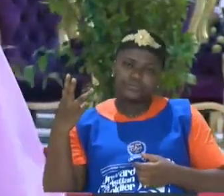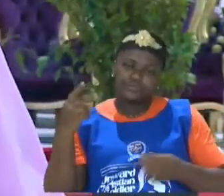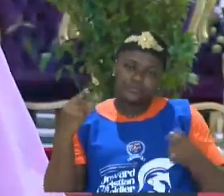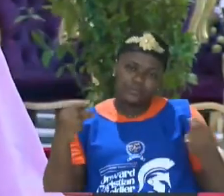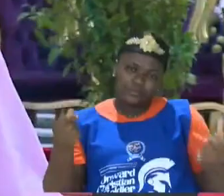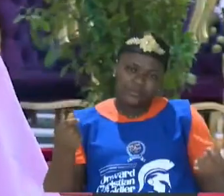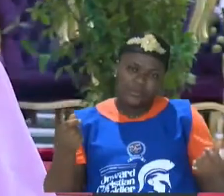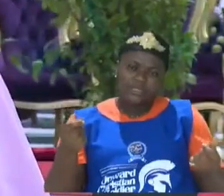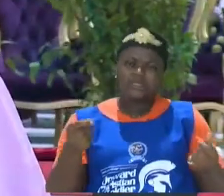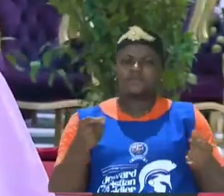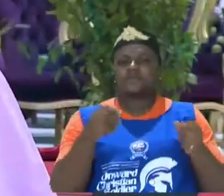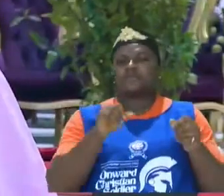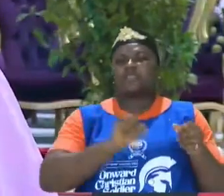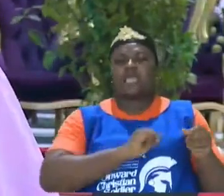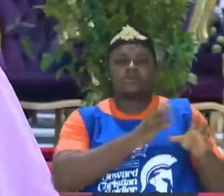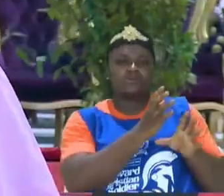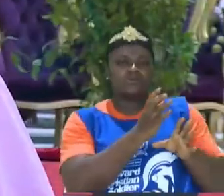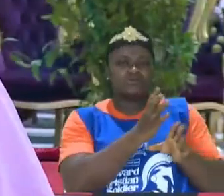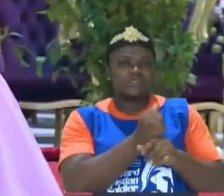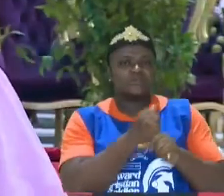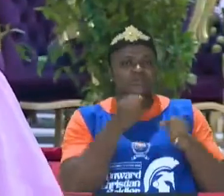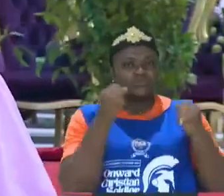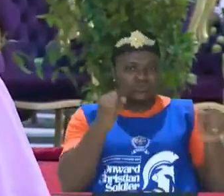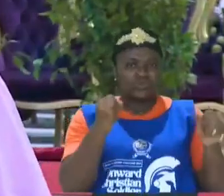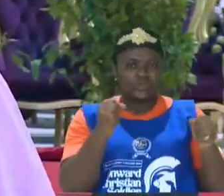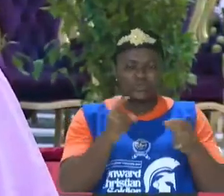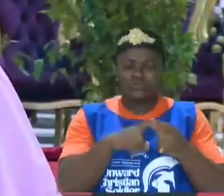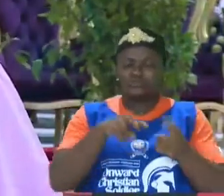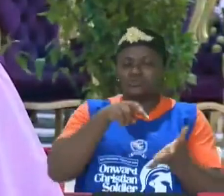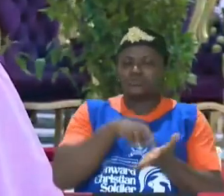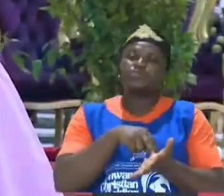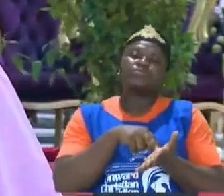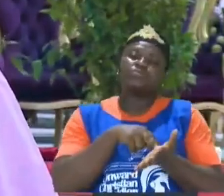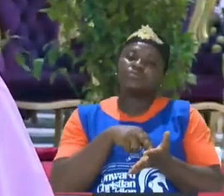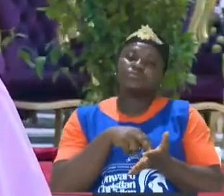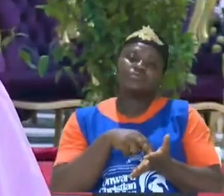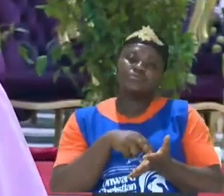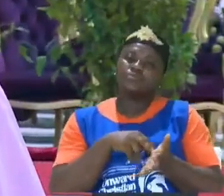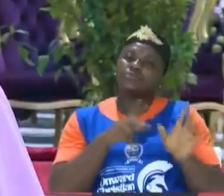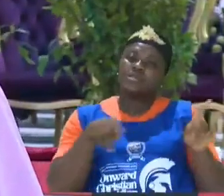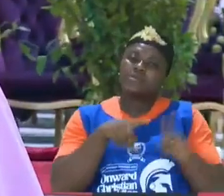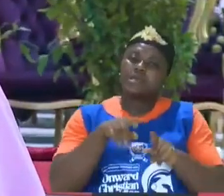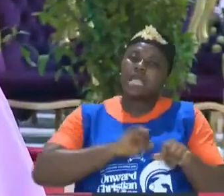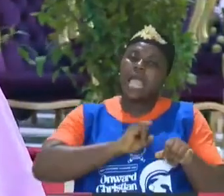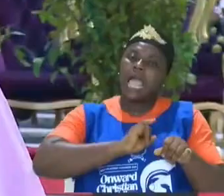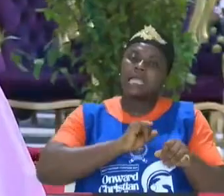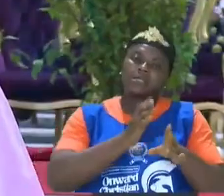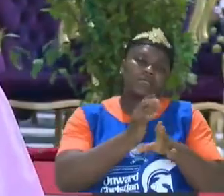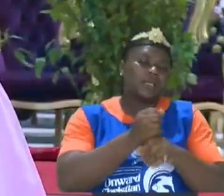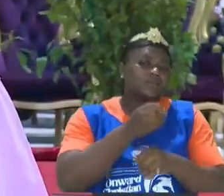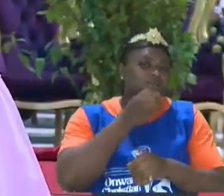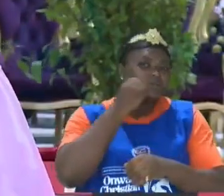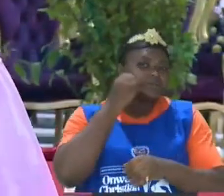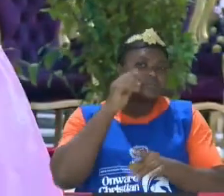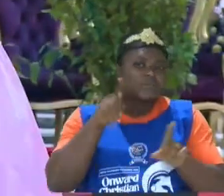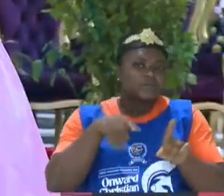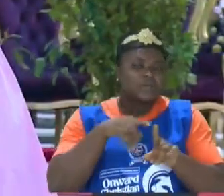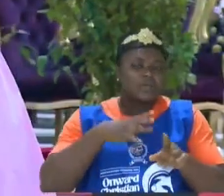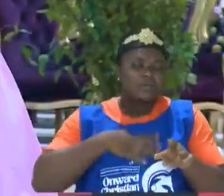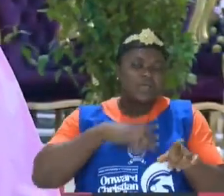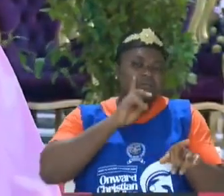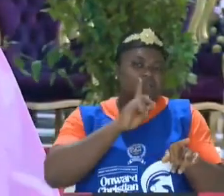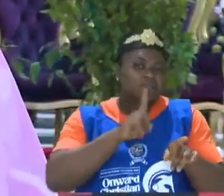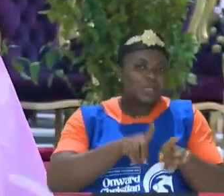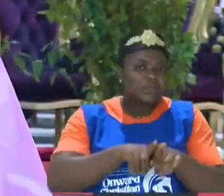Immediately, I received strength to get up. When I reached home, when my sister and my